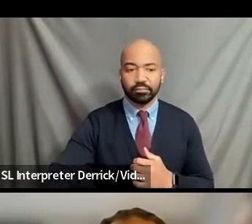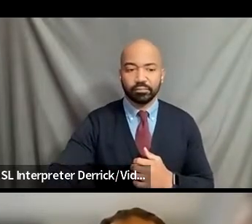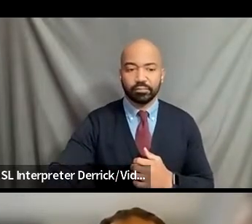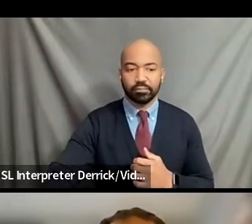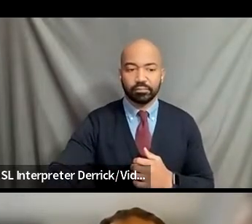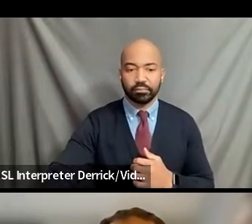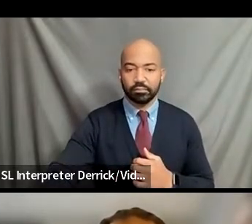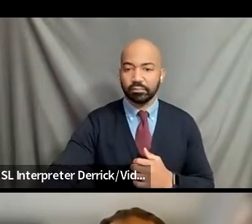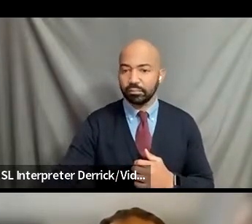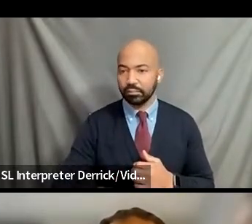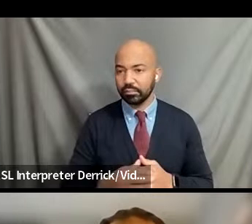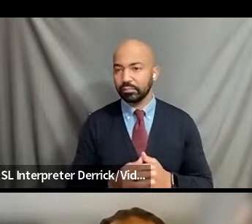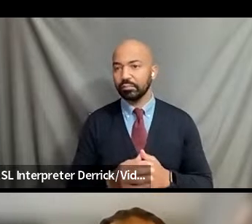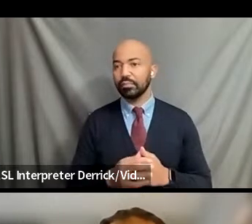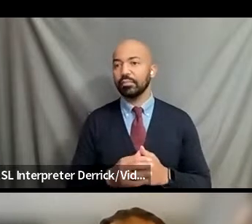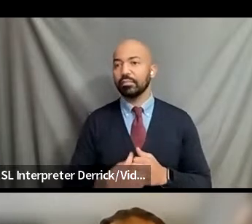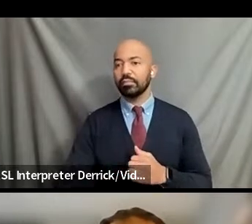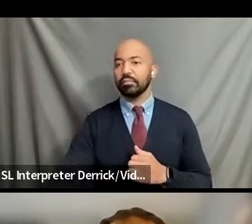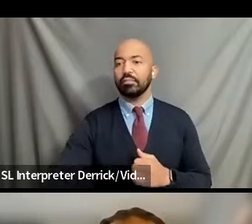with trying to figure out